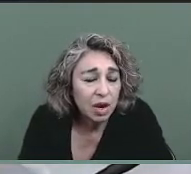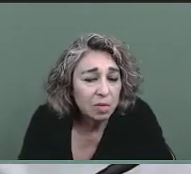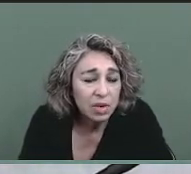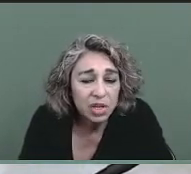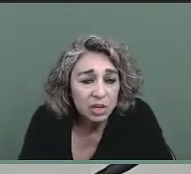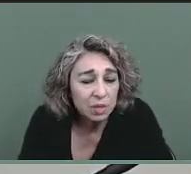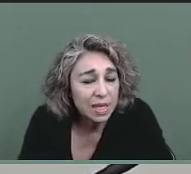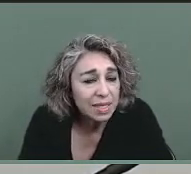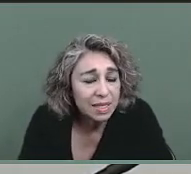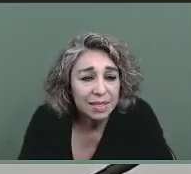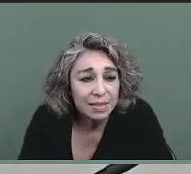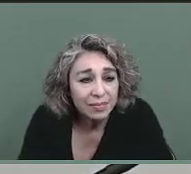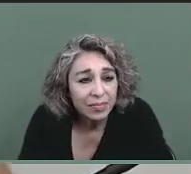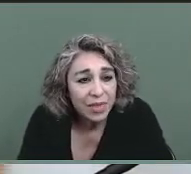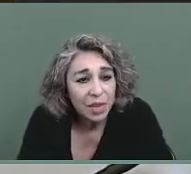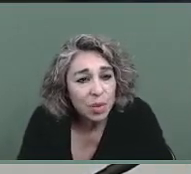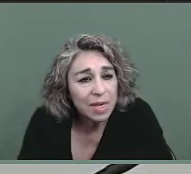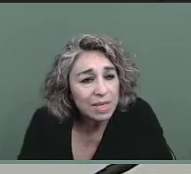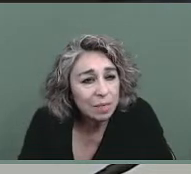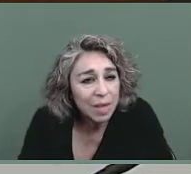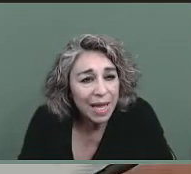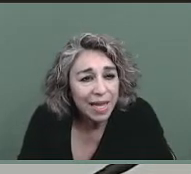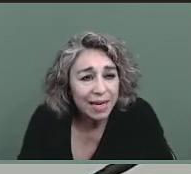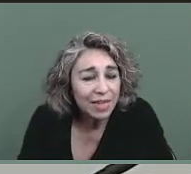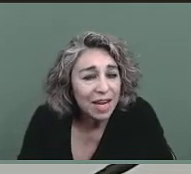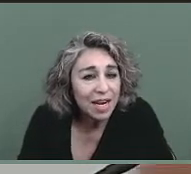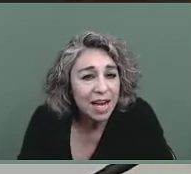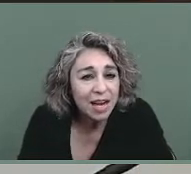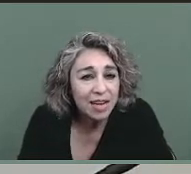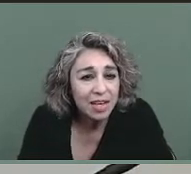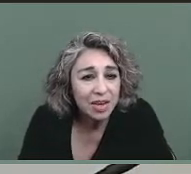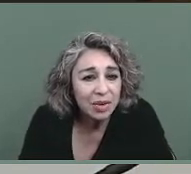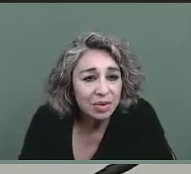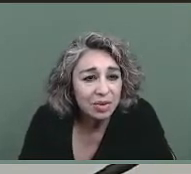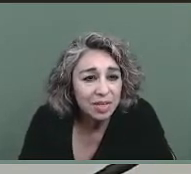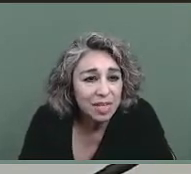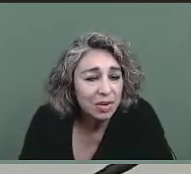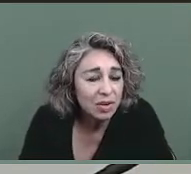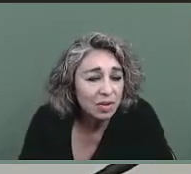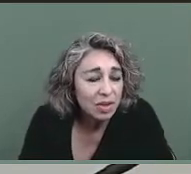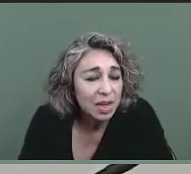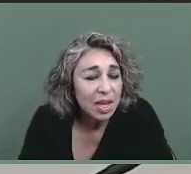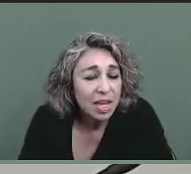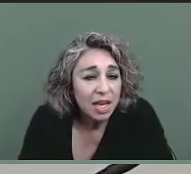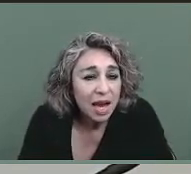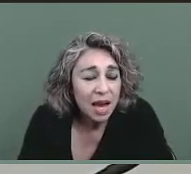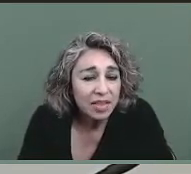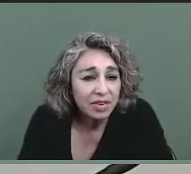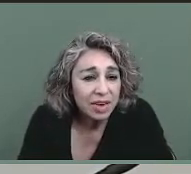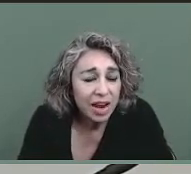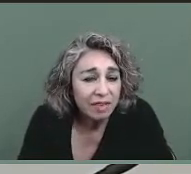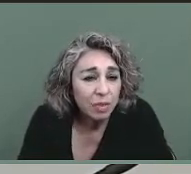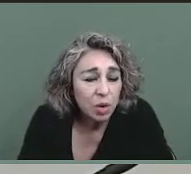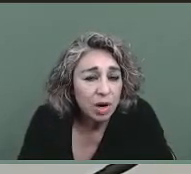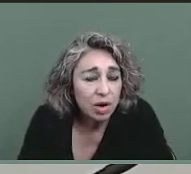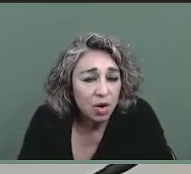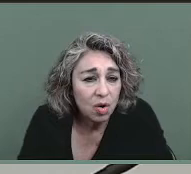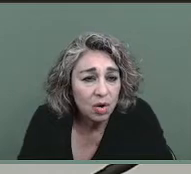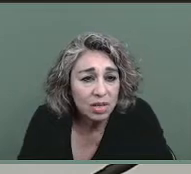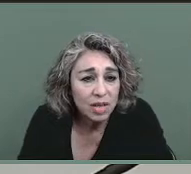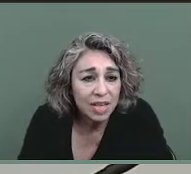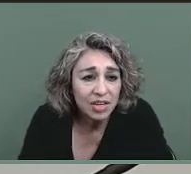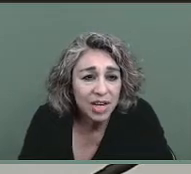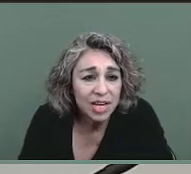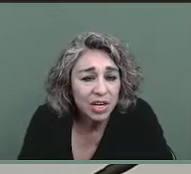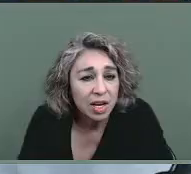commercial places what is the plan that not a single youth either have work or